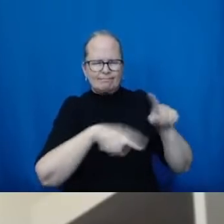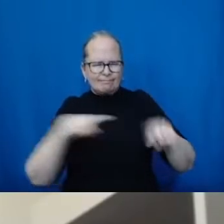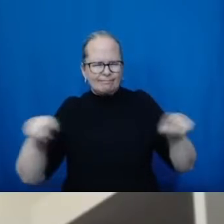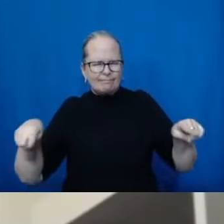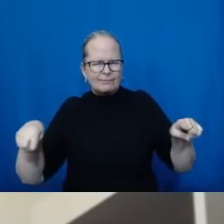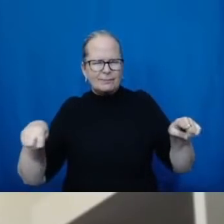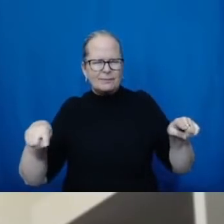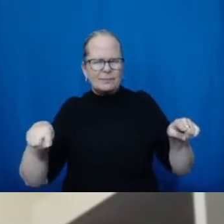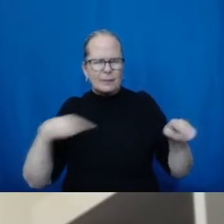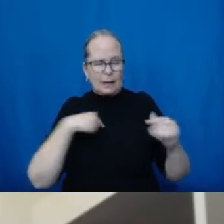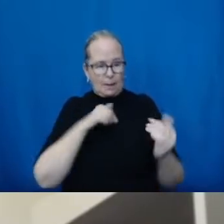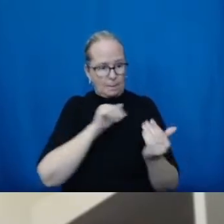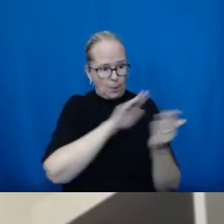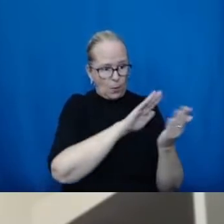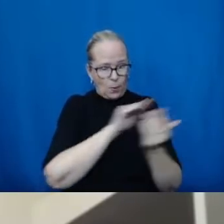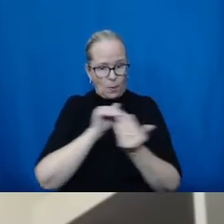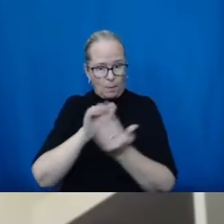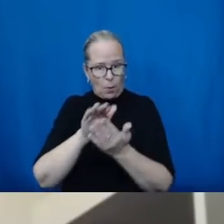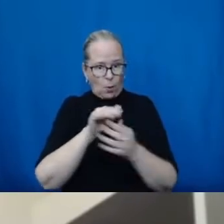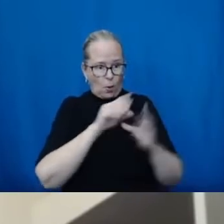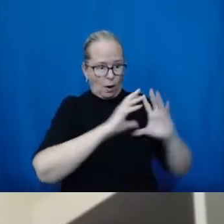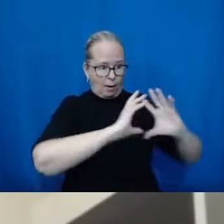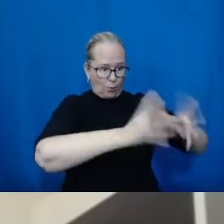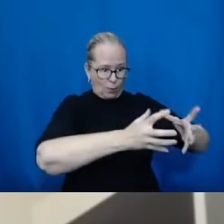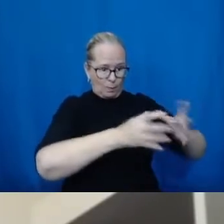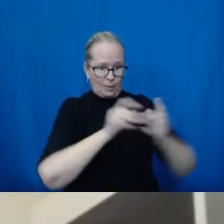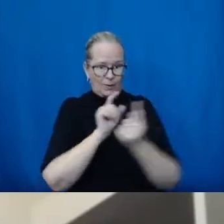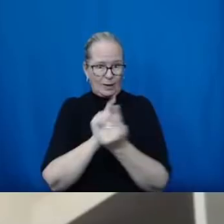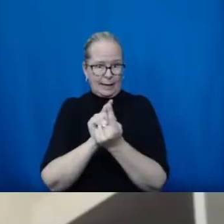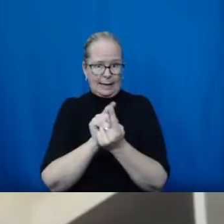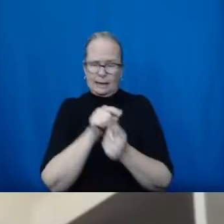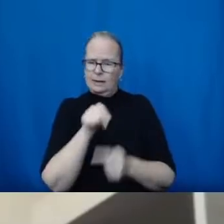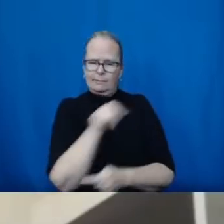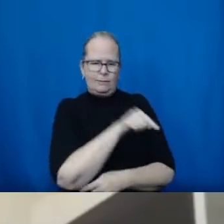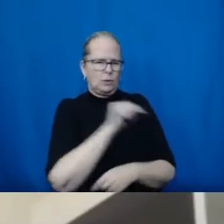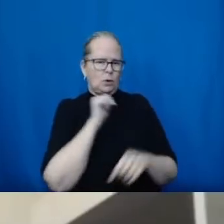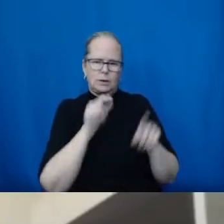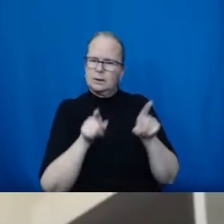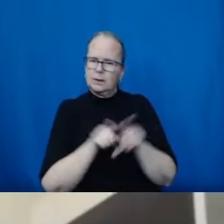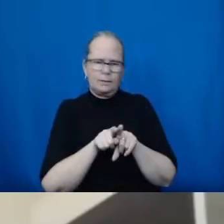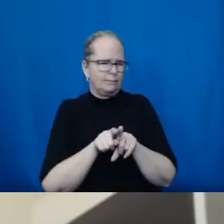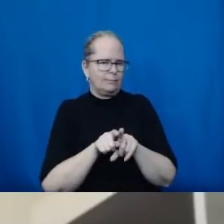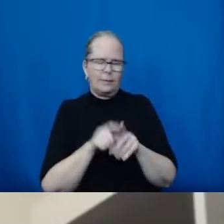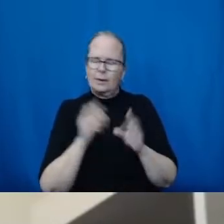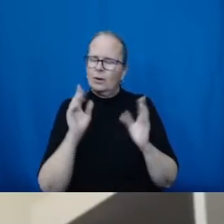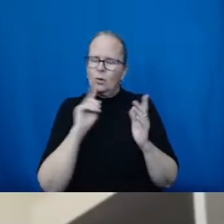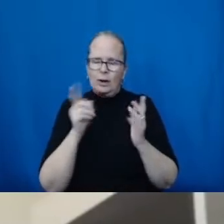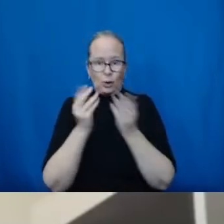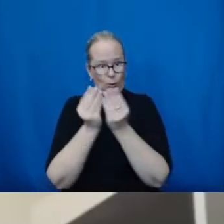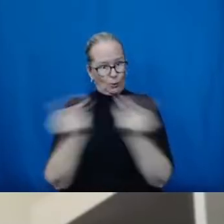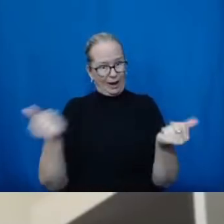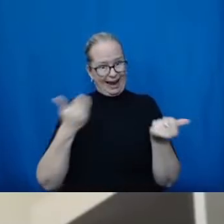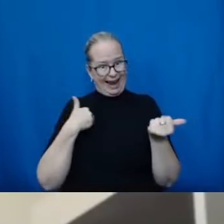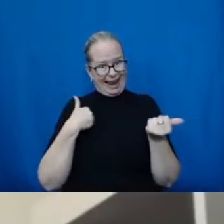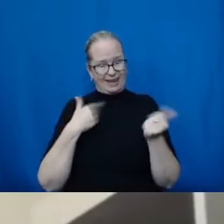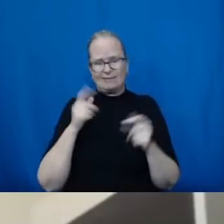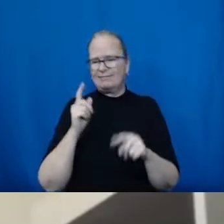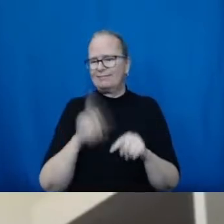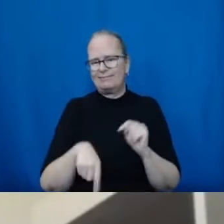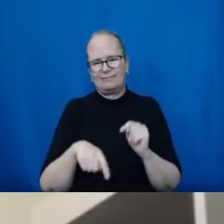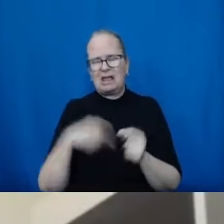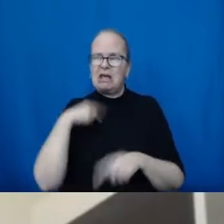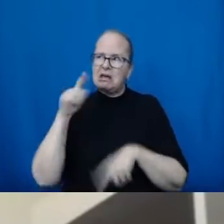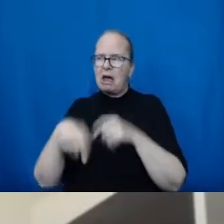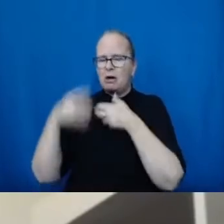There's not a one-size-fits-all solution to this. Maybe you can't trust the government, they're withholding the real cures so big pharma can make the money, whatever,